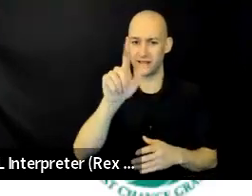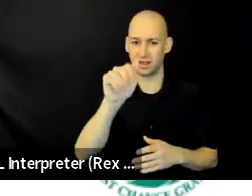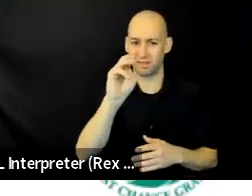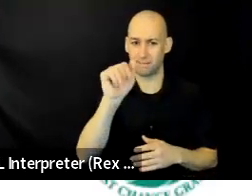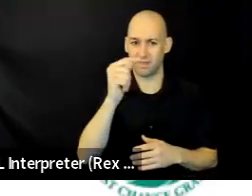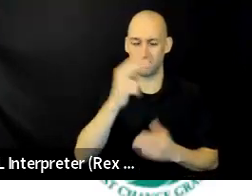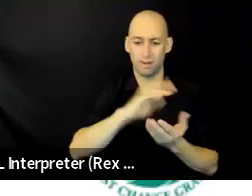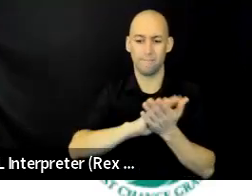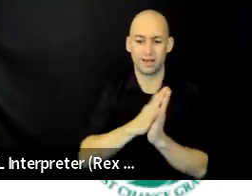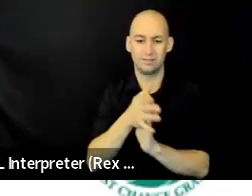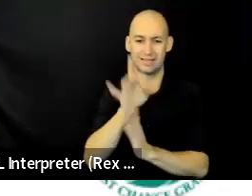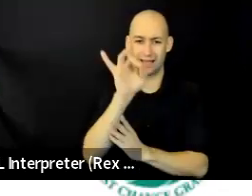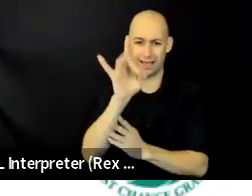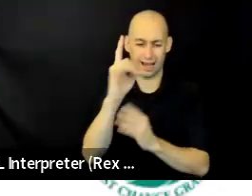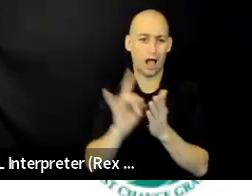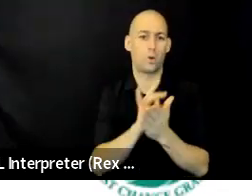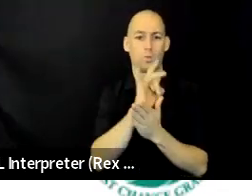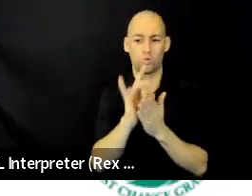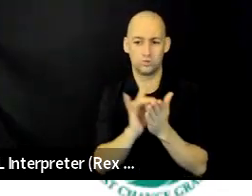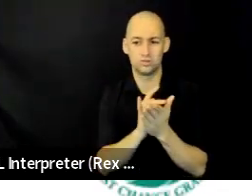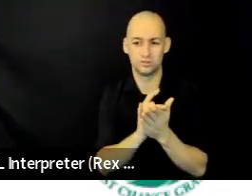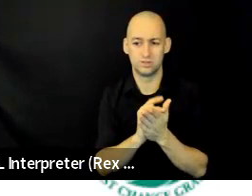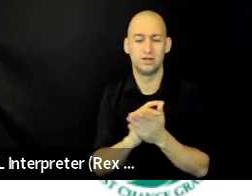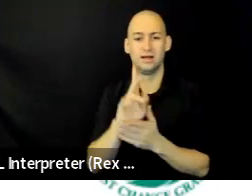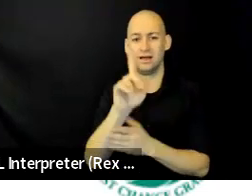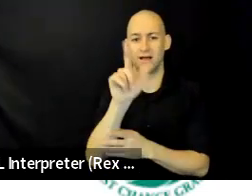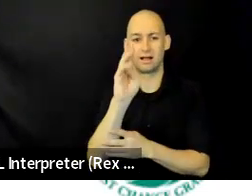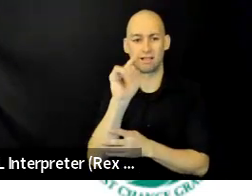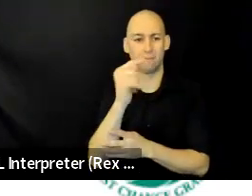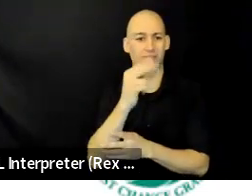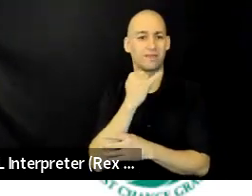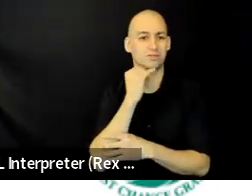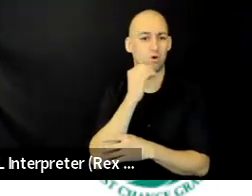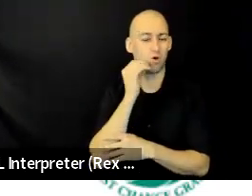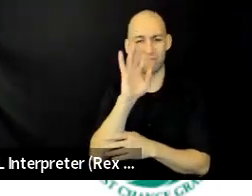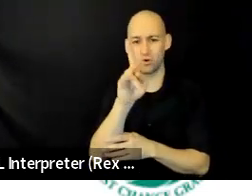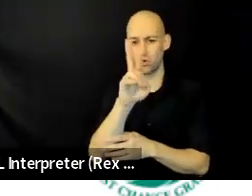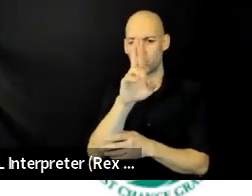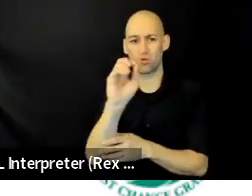As Matt mentioned, Klamath is the home of Yurok tribe and Rezagini tribe. And a